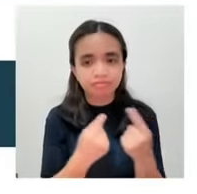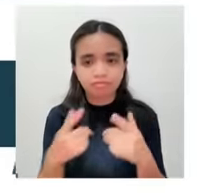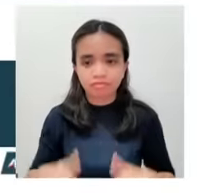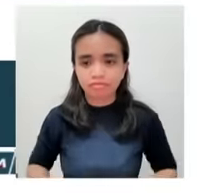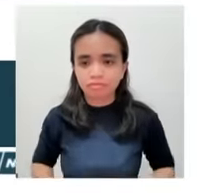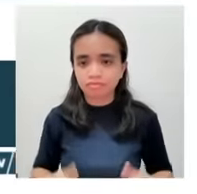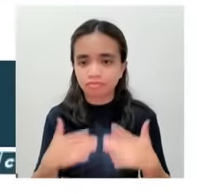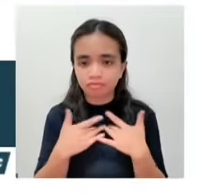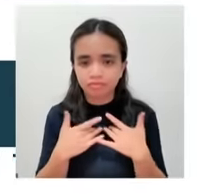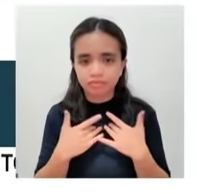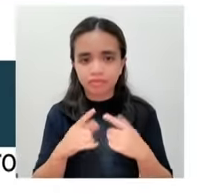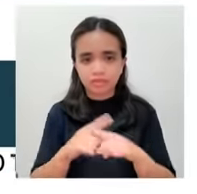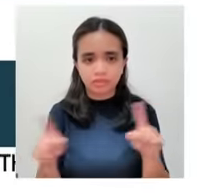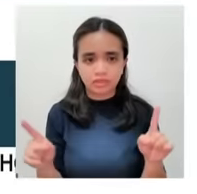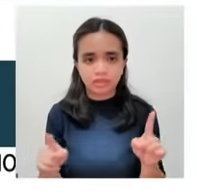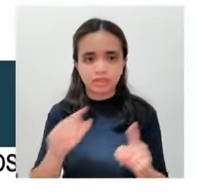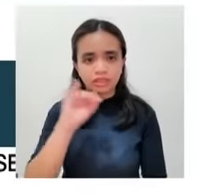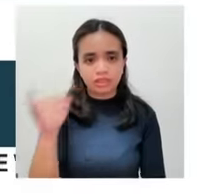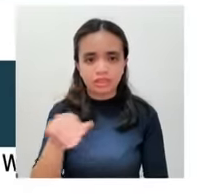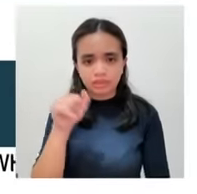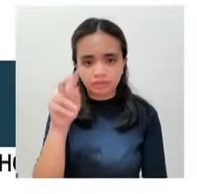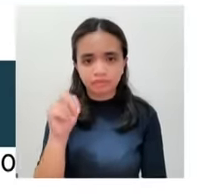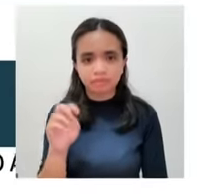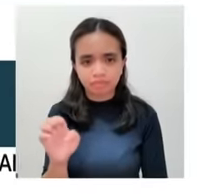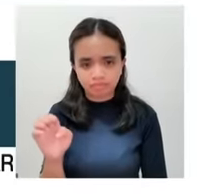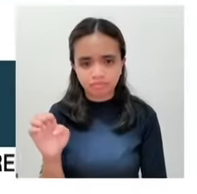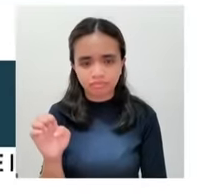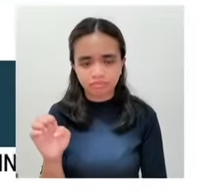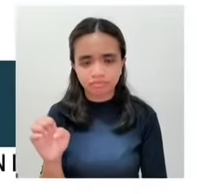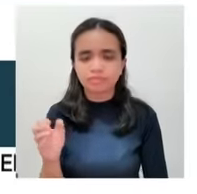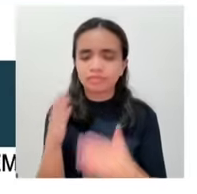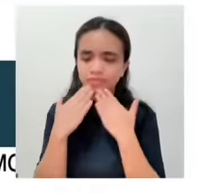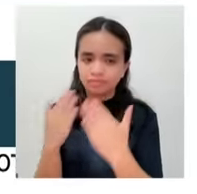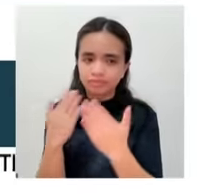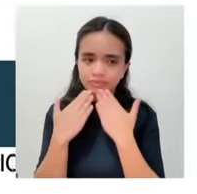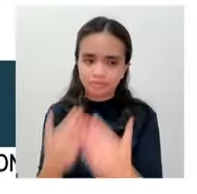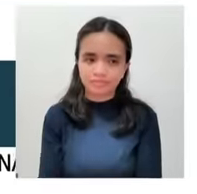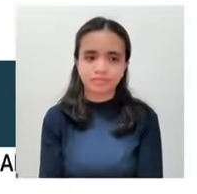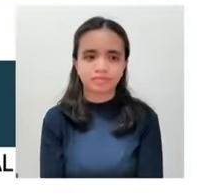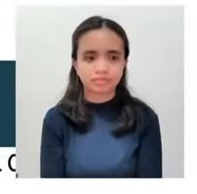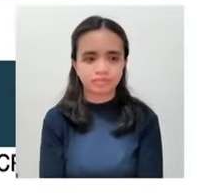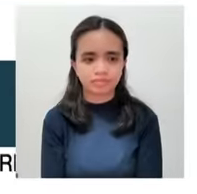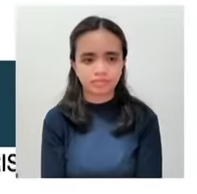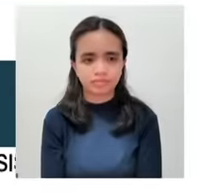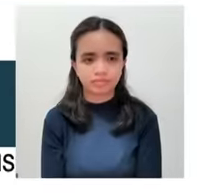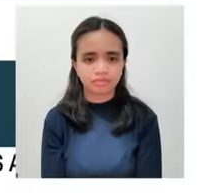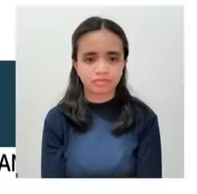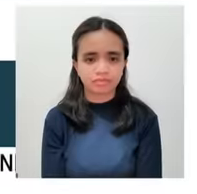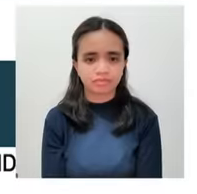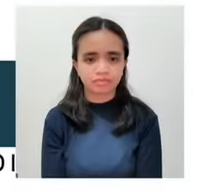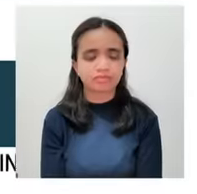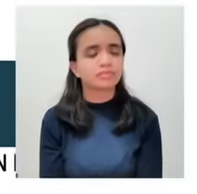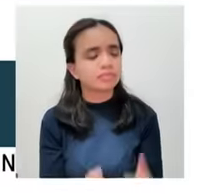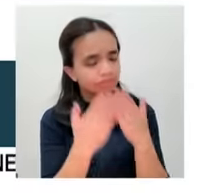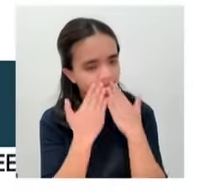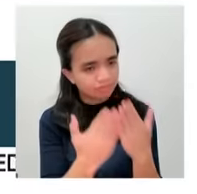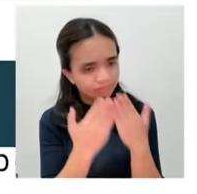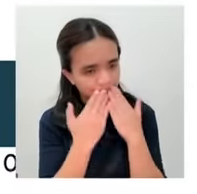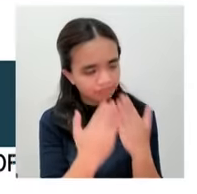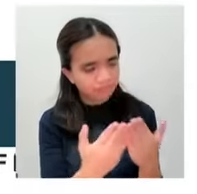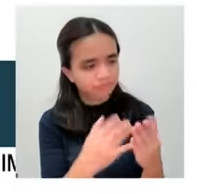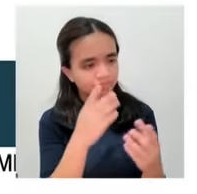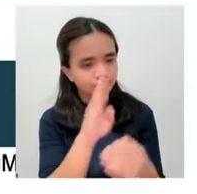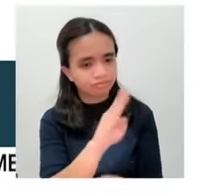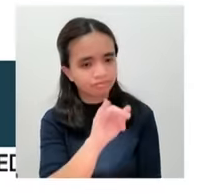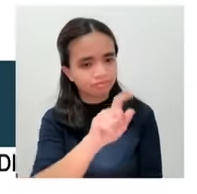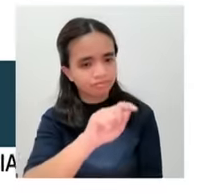pero all in all, Jane, maraming salamat. At maraming salamat din po sa inyo, Bibeth